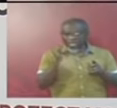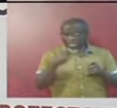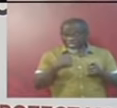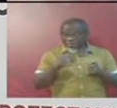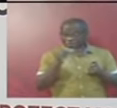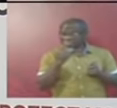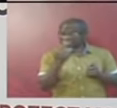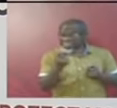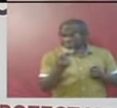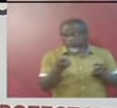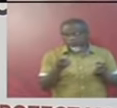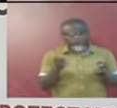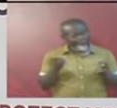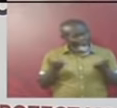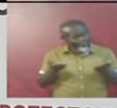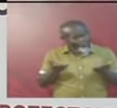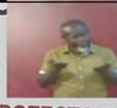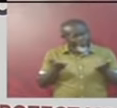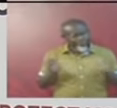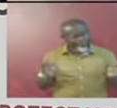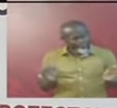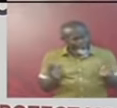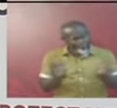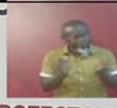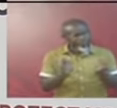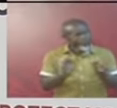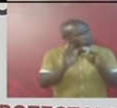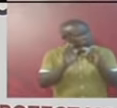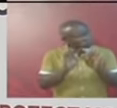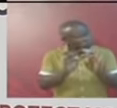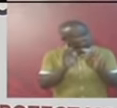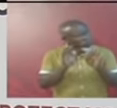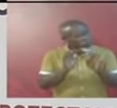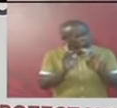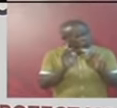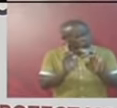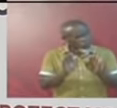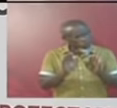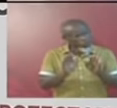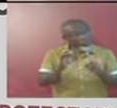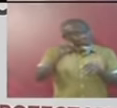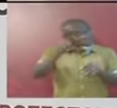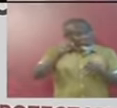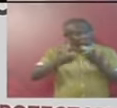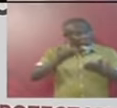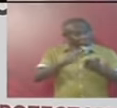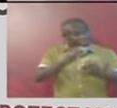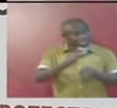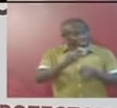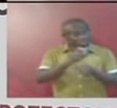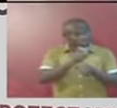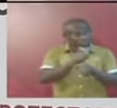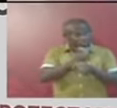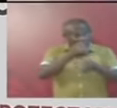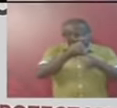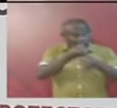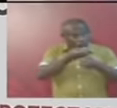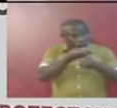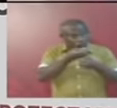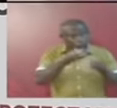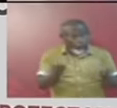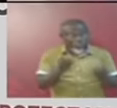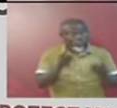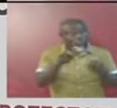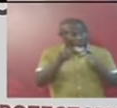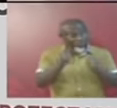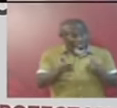knowing that the situation is being worked out. It may not be working out as fast as you would like, but take things one day at a time and live each day